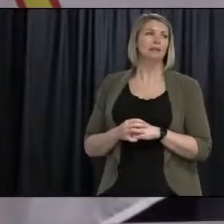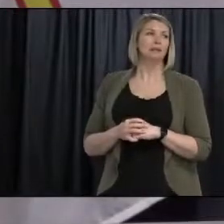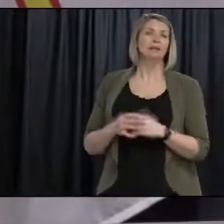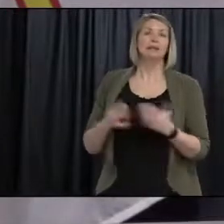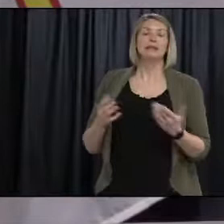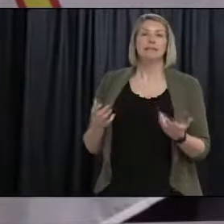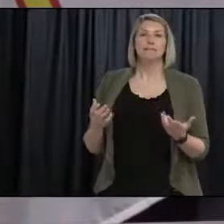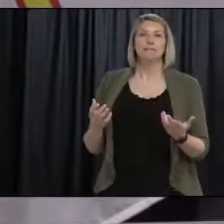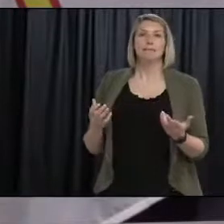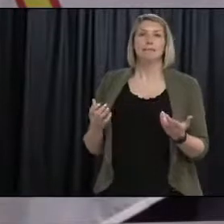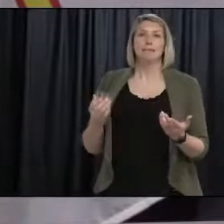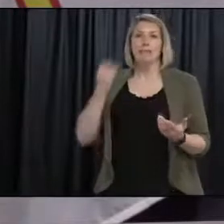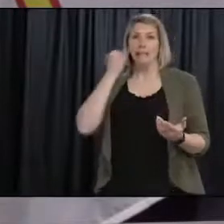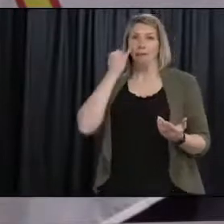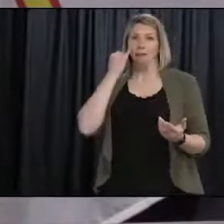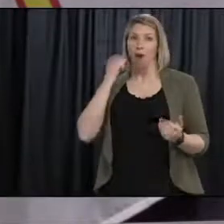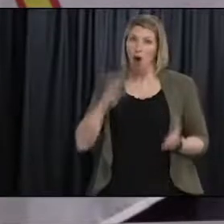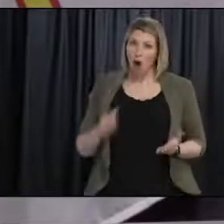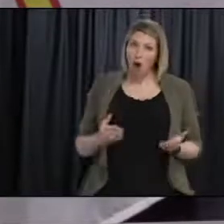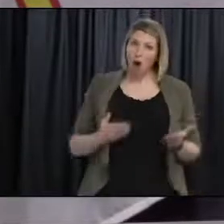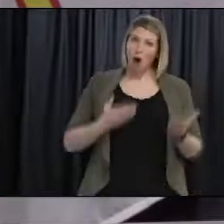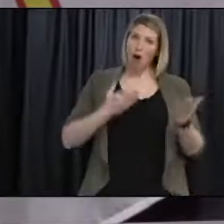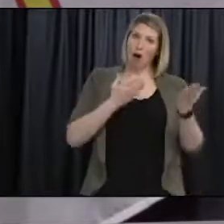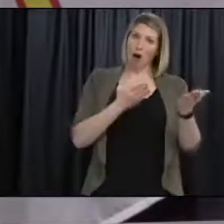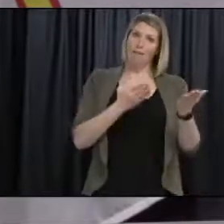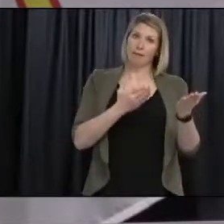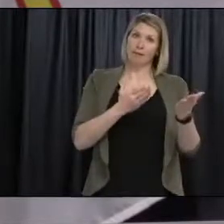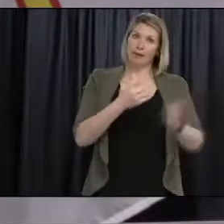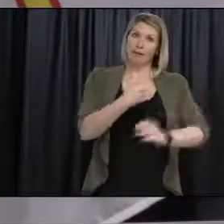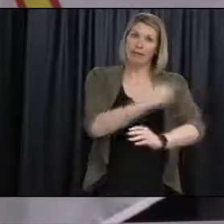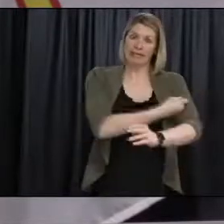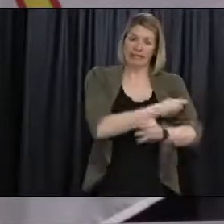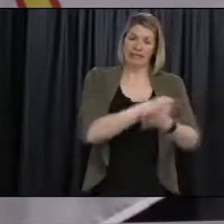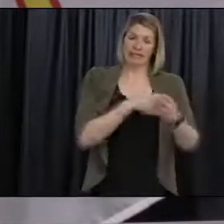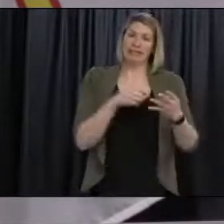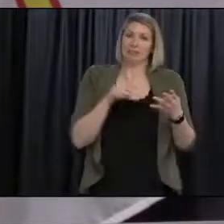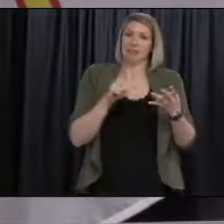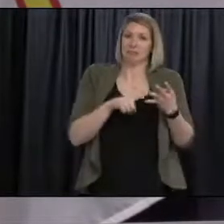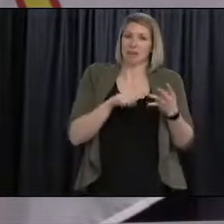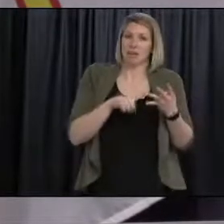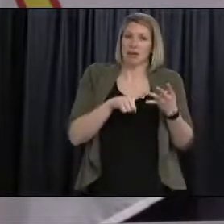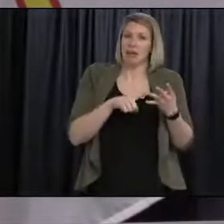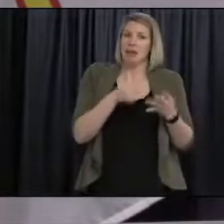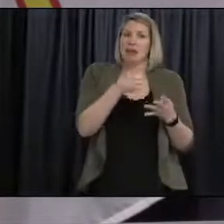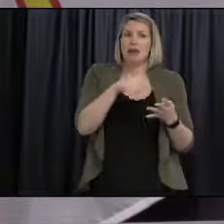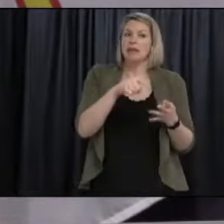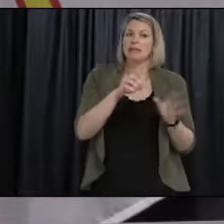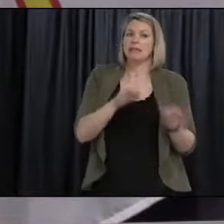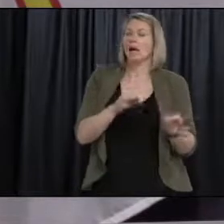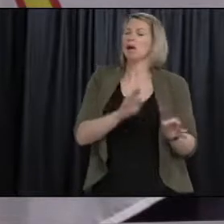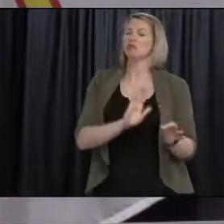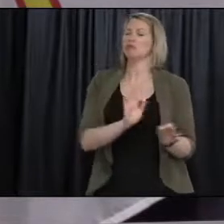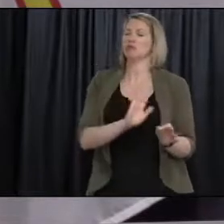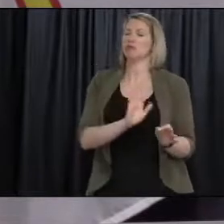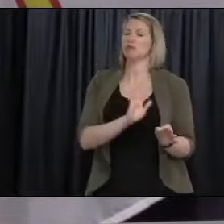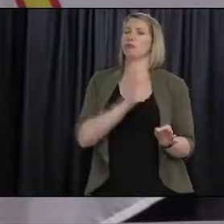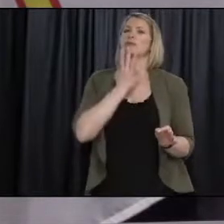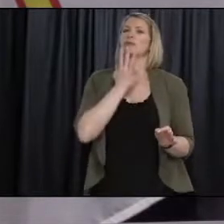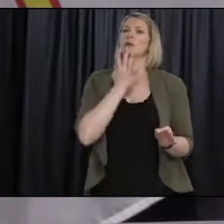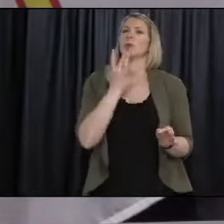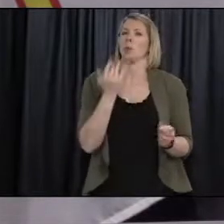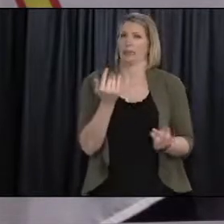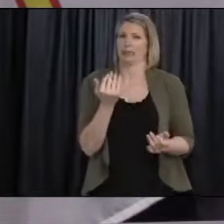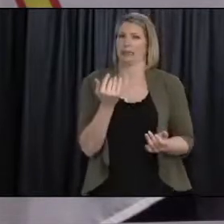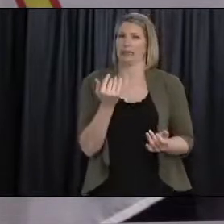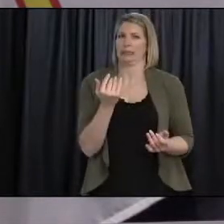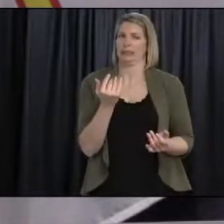If somebody is offered a vaccine that is appropriate for their age group and they decide not to take it, then they will